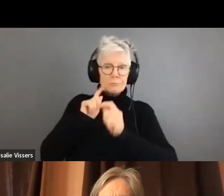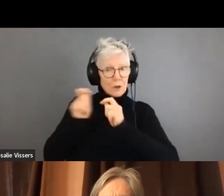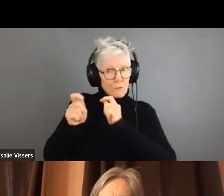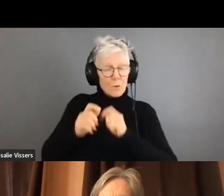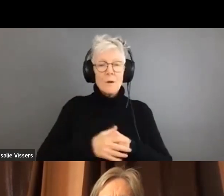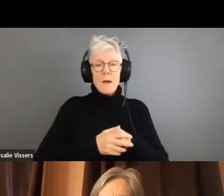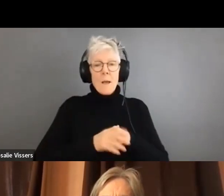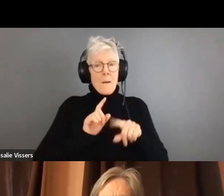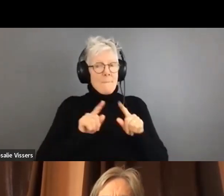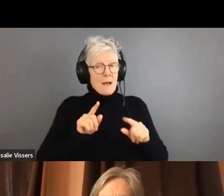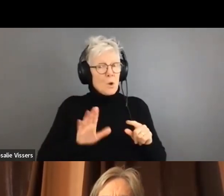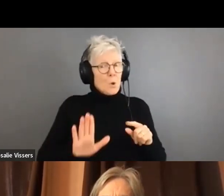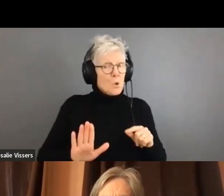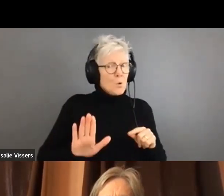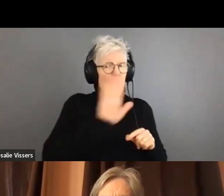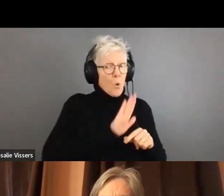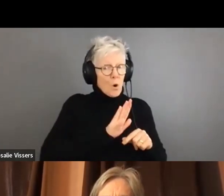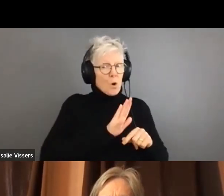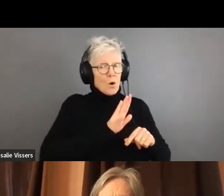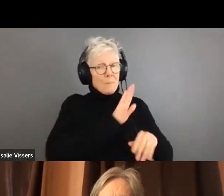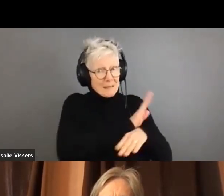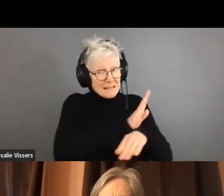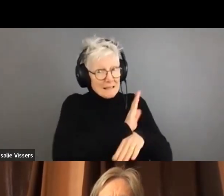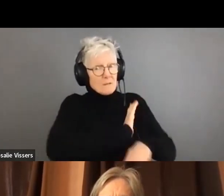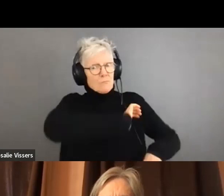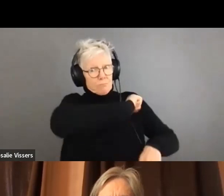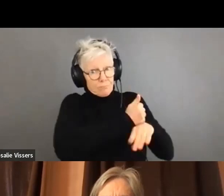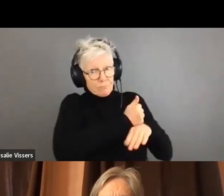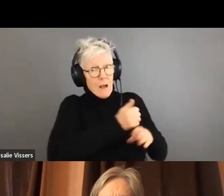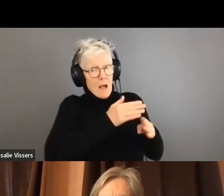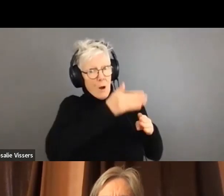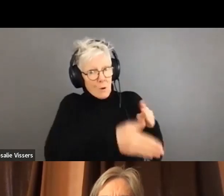don't attach your outcomes to your actions.